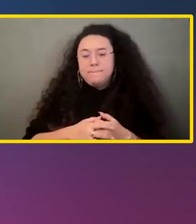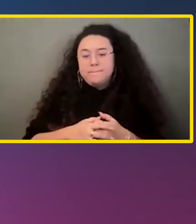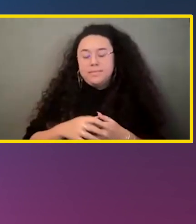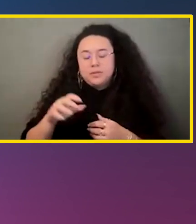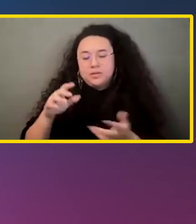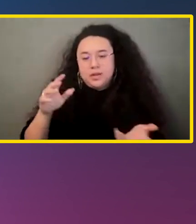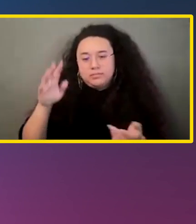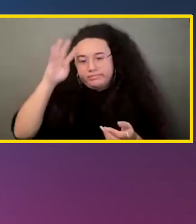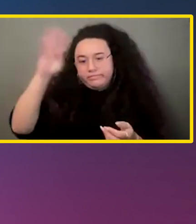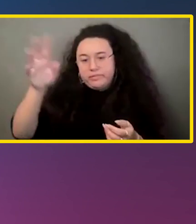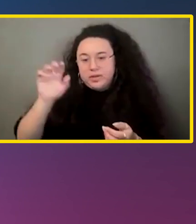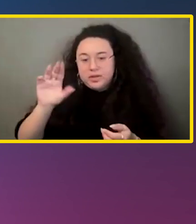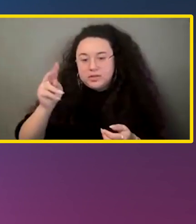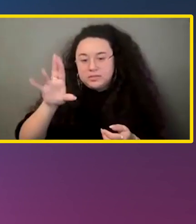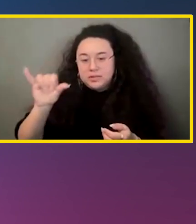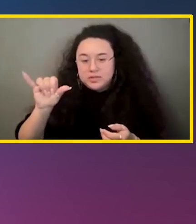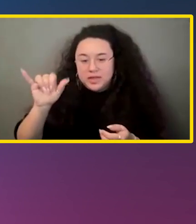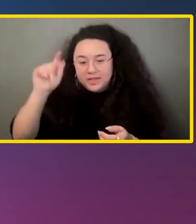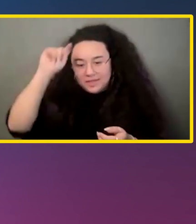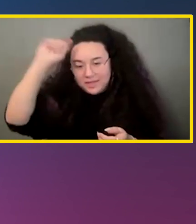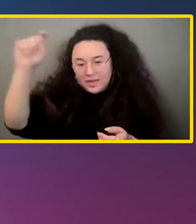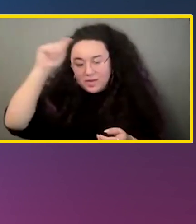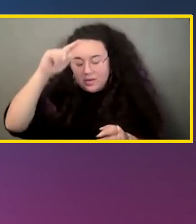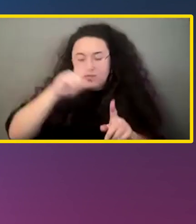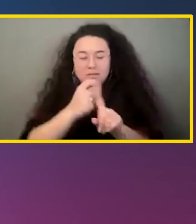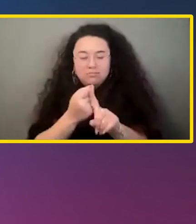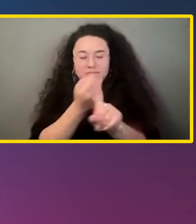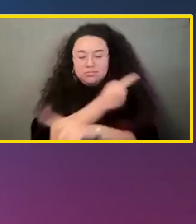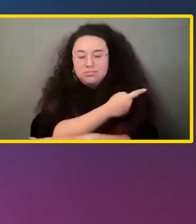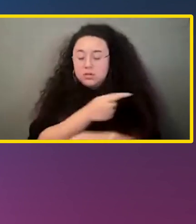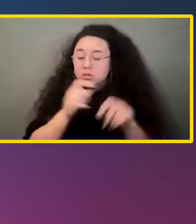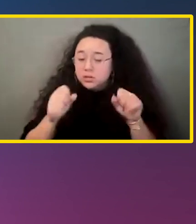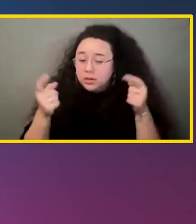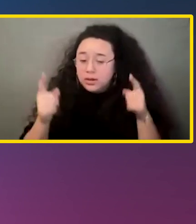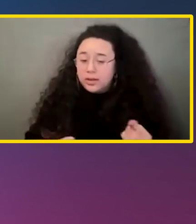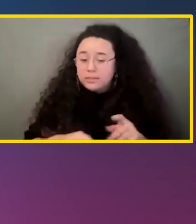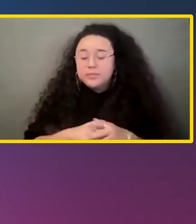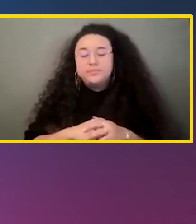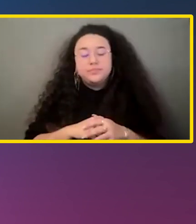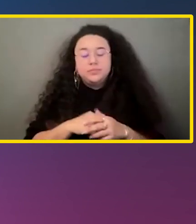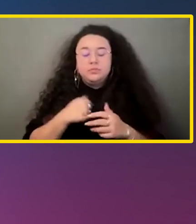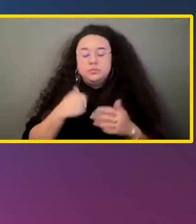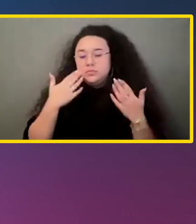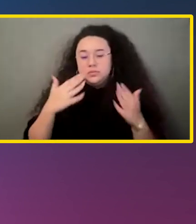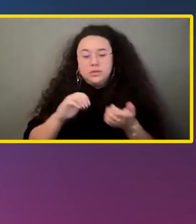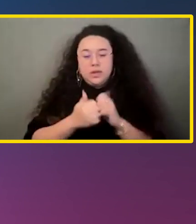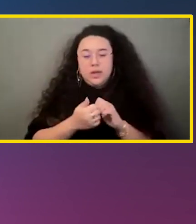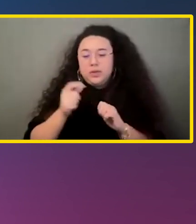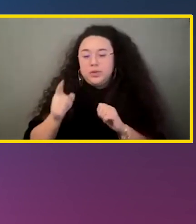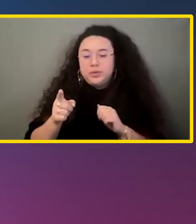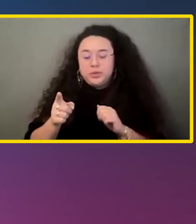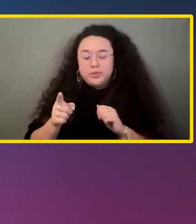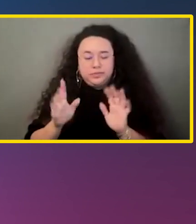conspiracy theory or going kind of way off the deep end, which can happen, I don't know how you